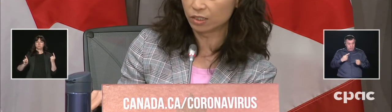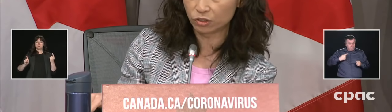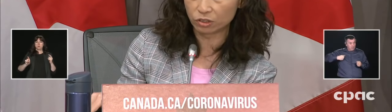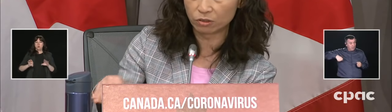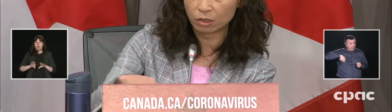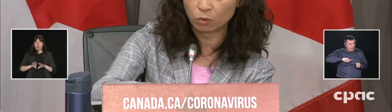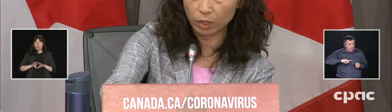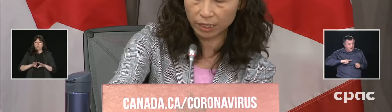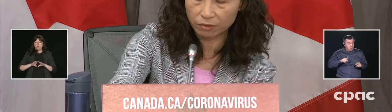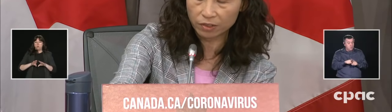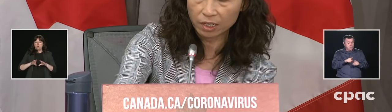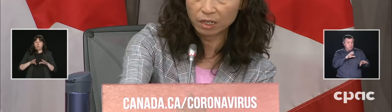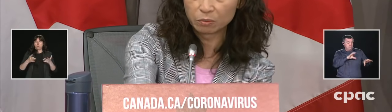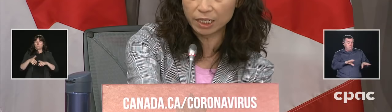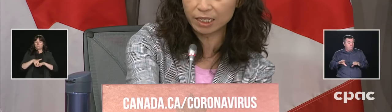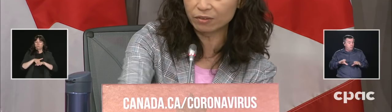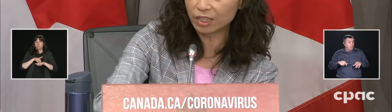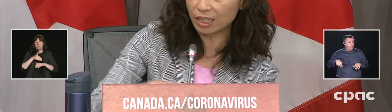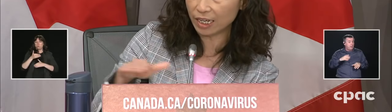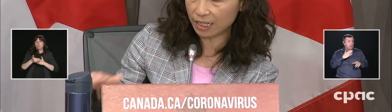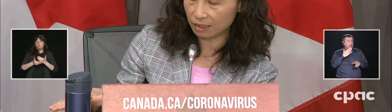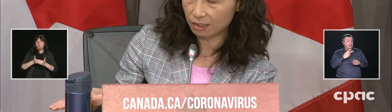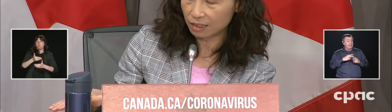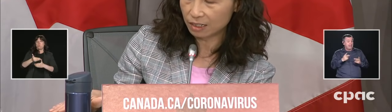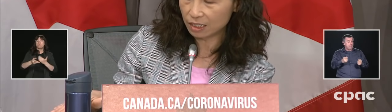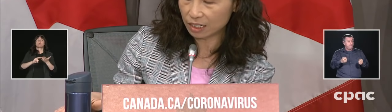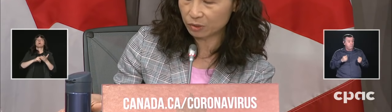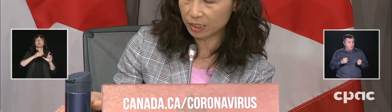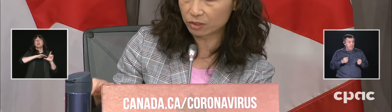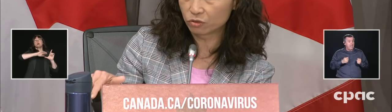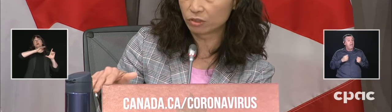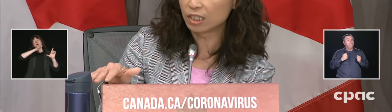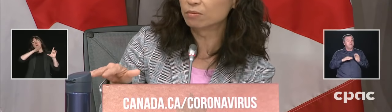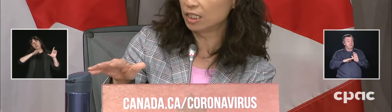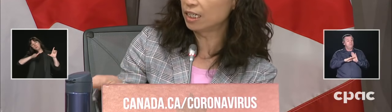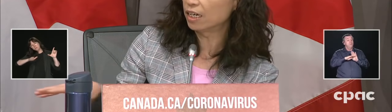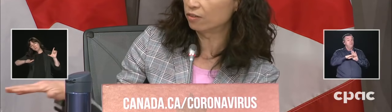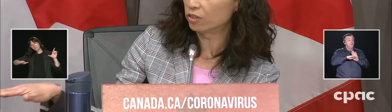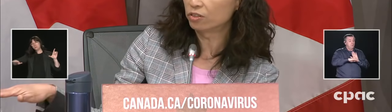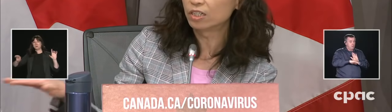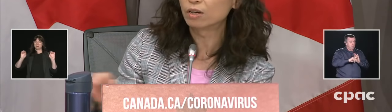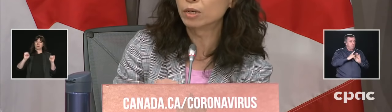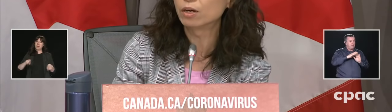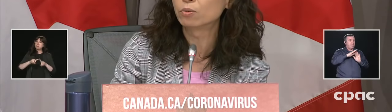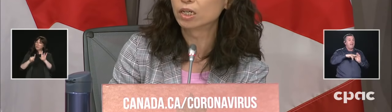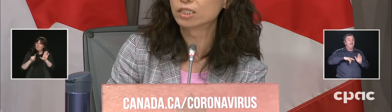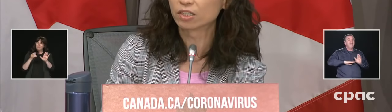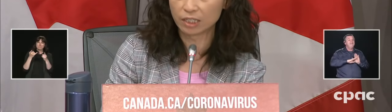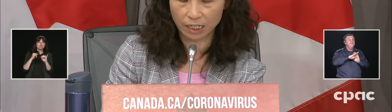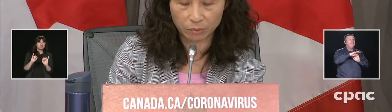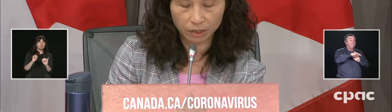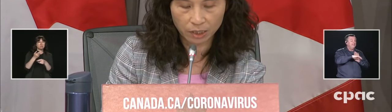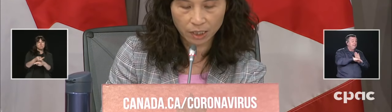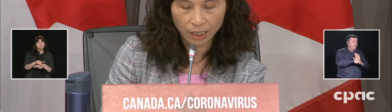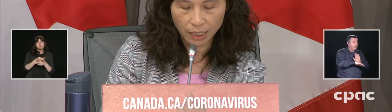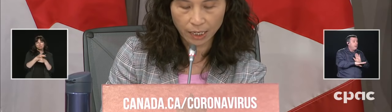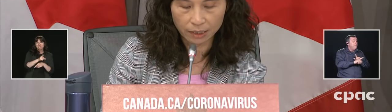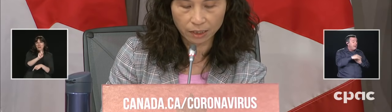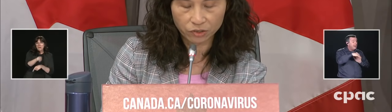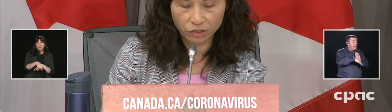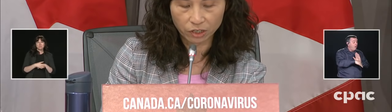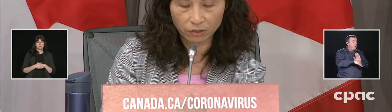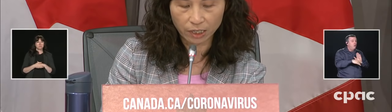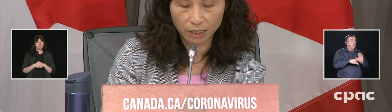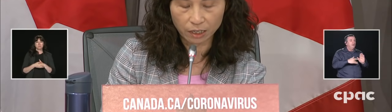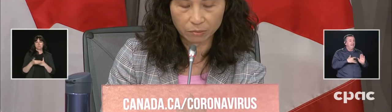that initial wave. But even then, you have to be extremely careful about what is going to happen.